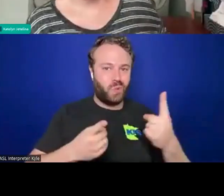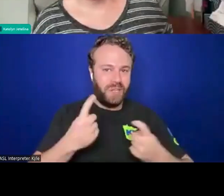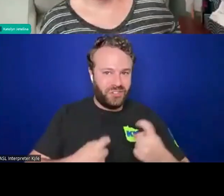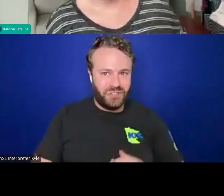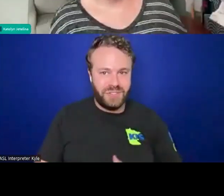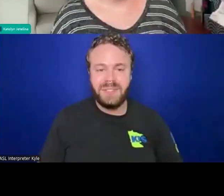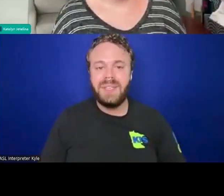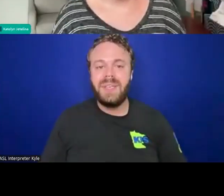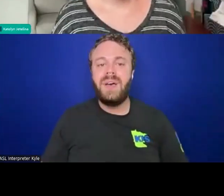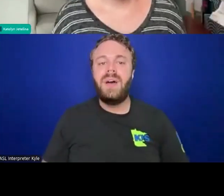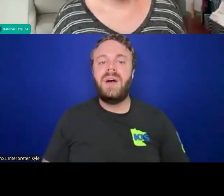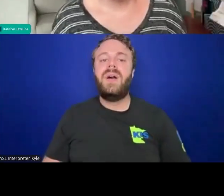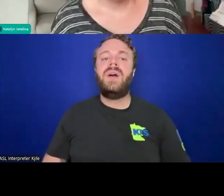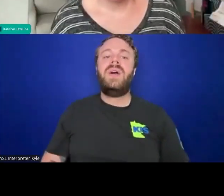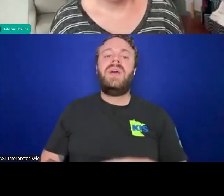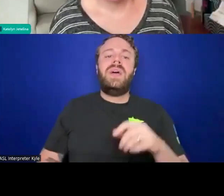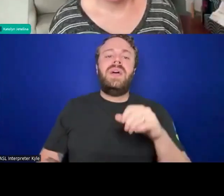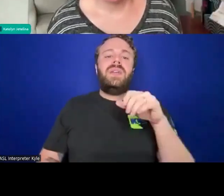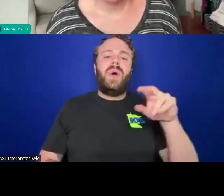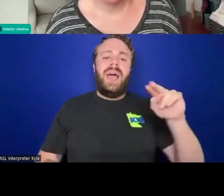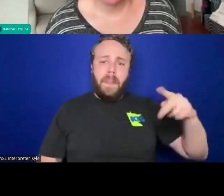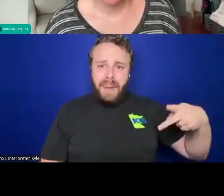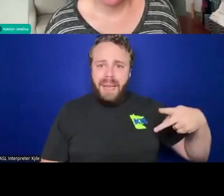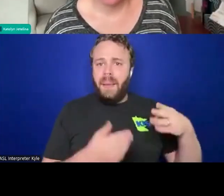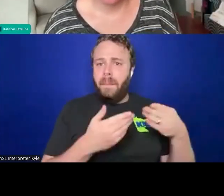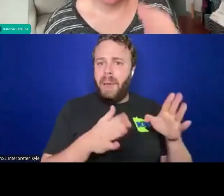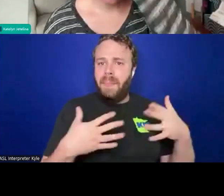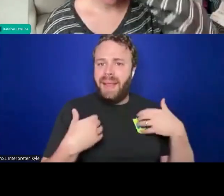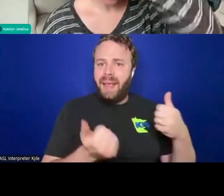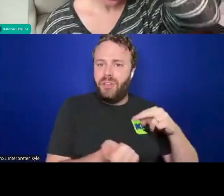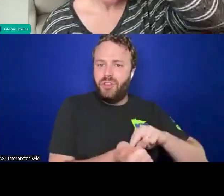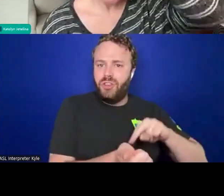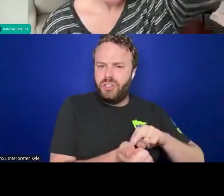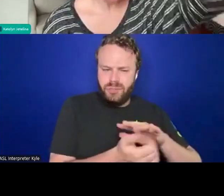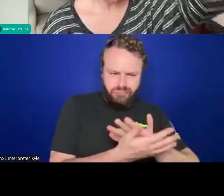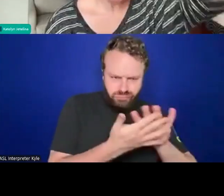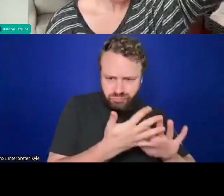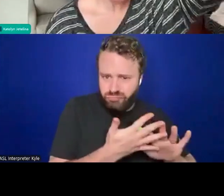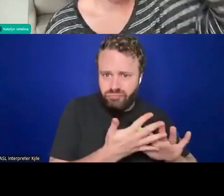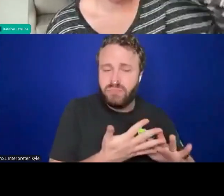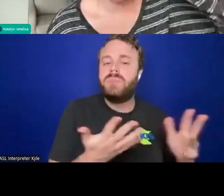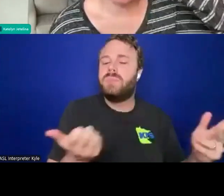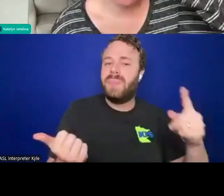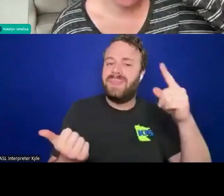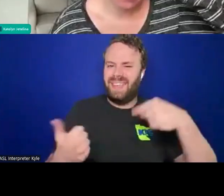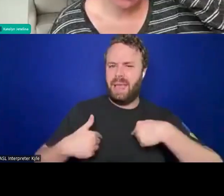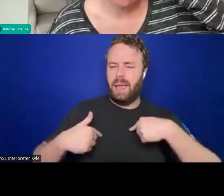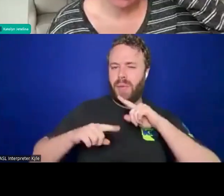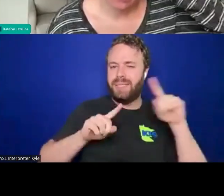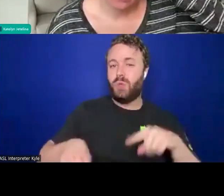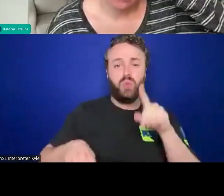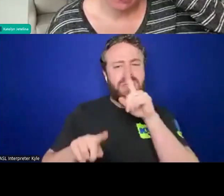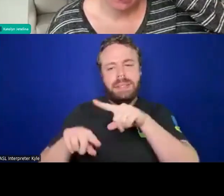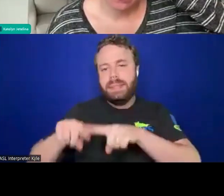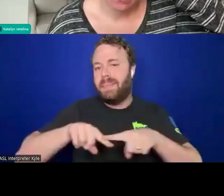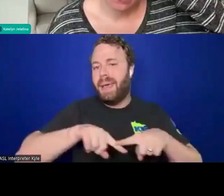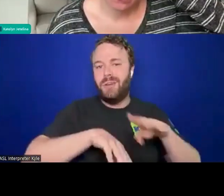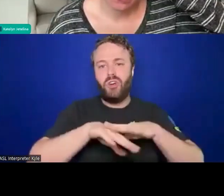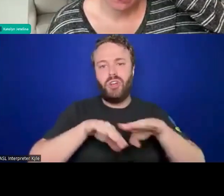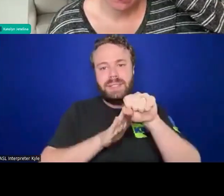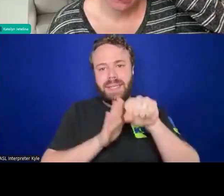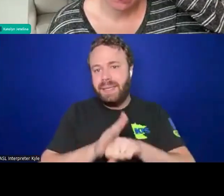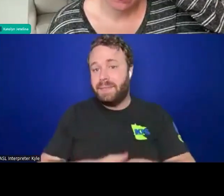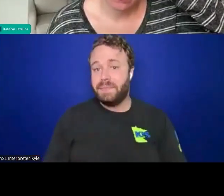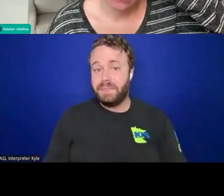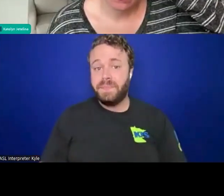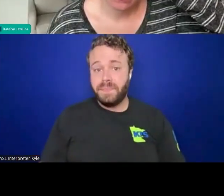non-pharmacists, but NP and public health nurses. I'll take that one. I think the answer really is state dependent. Ultimately, when it comes